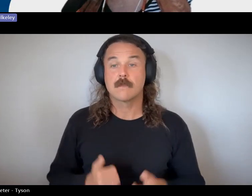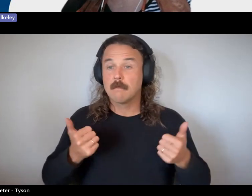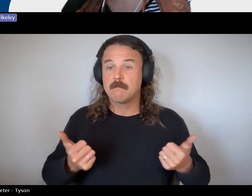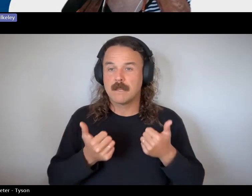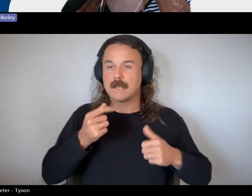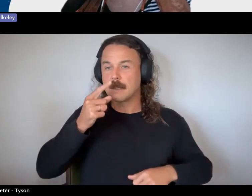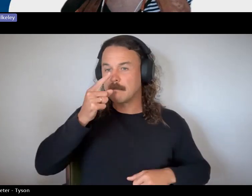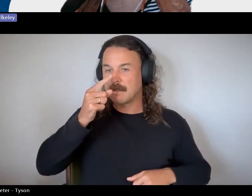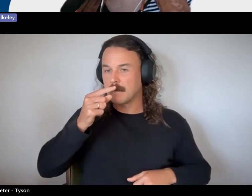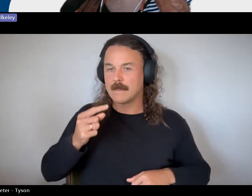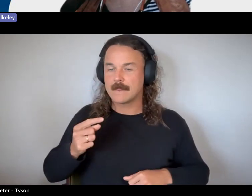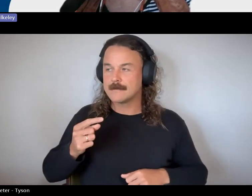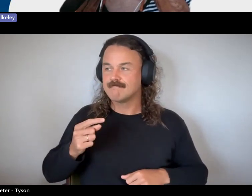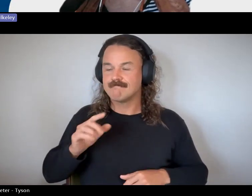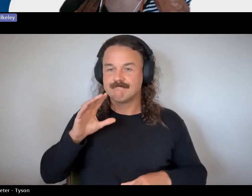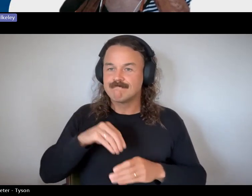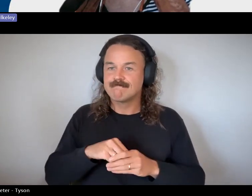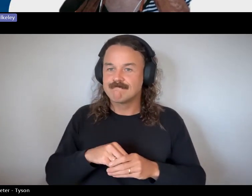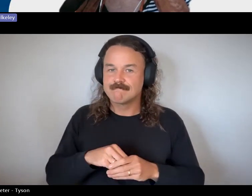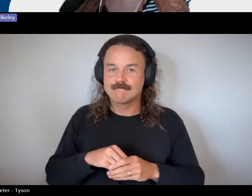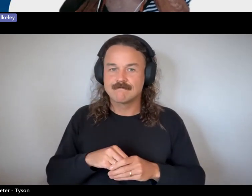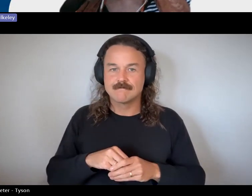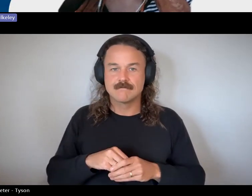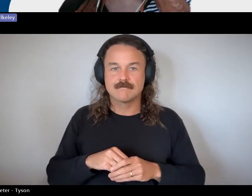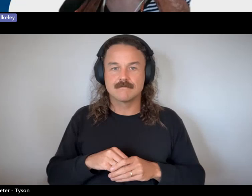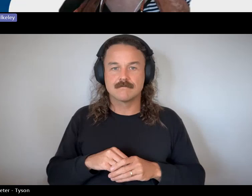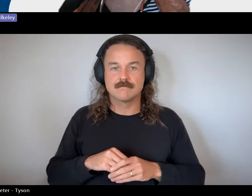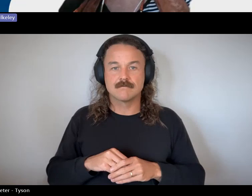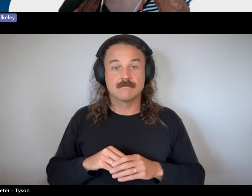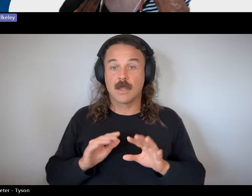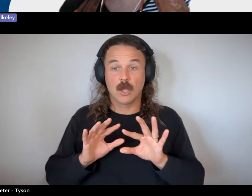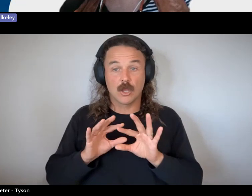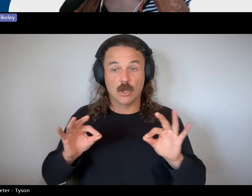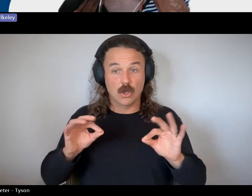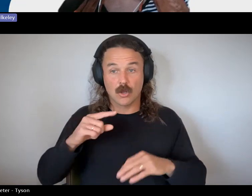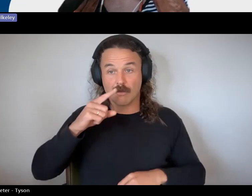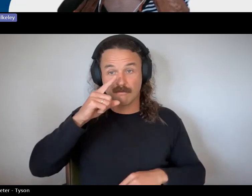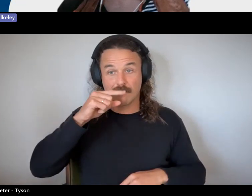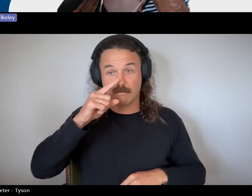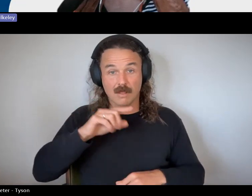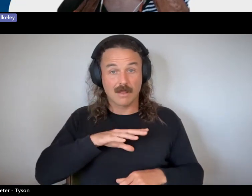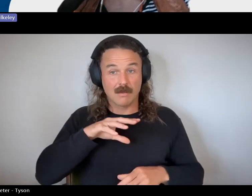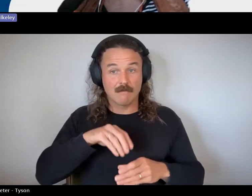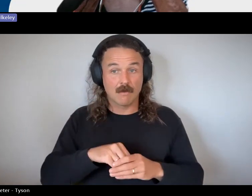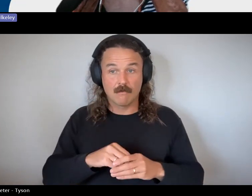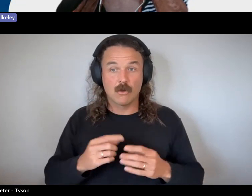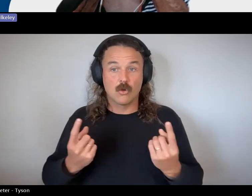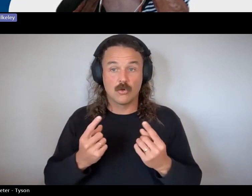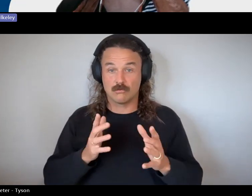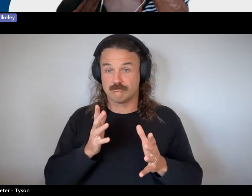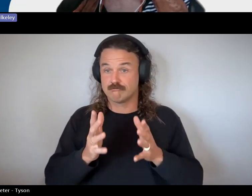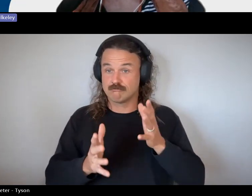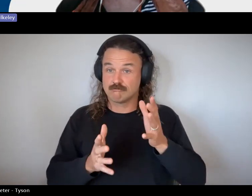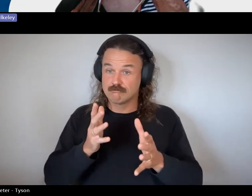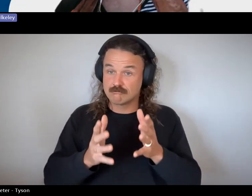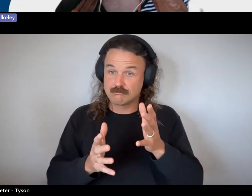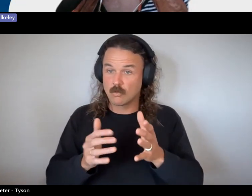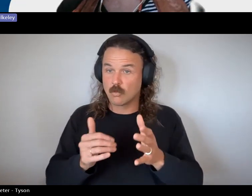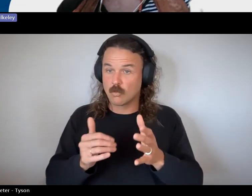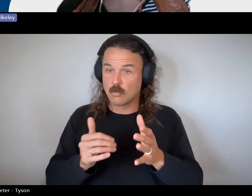did not recruit many people or any people who used Auslan who identify as